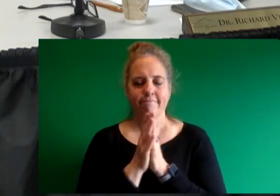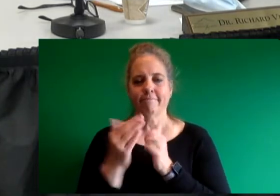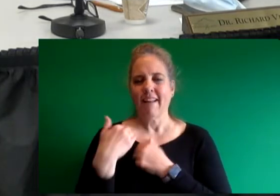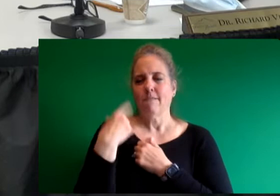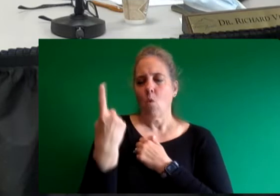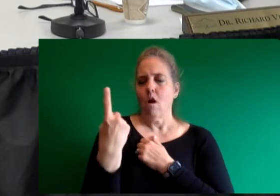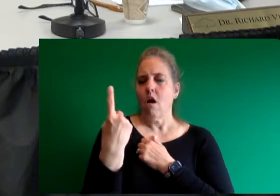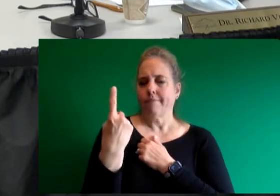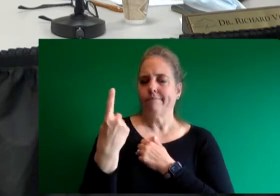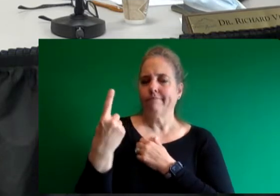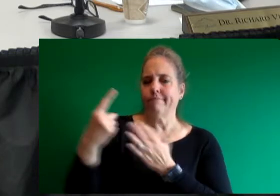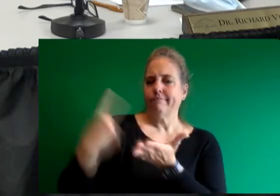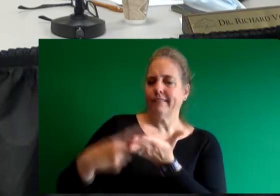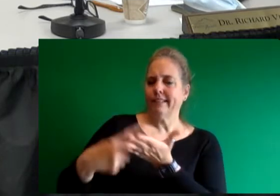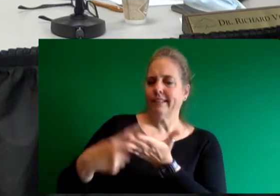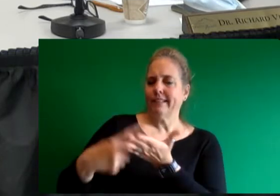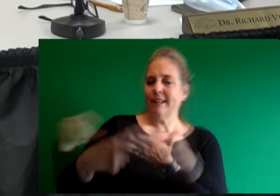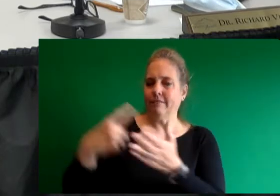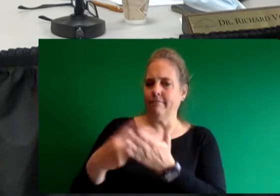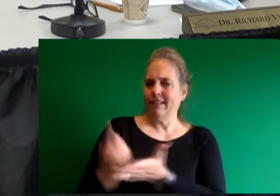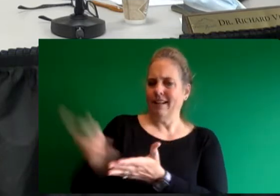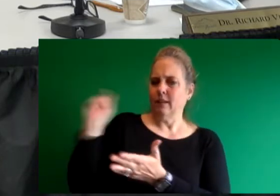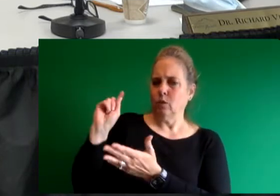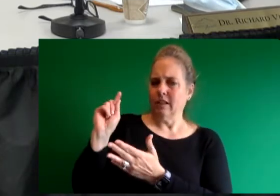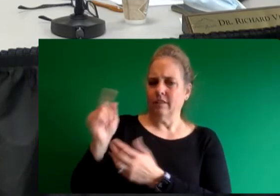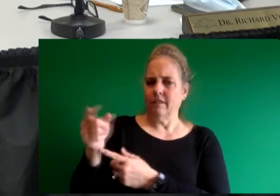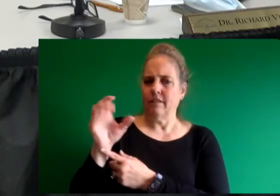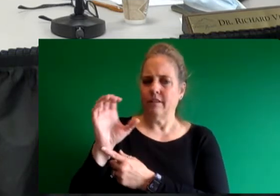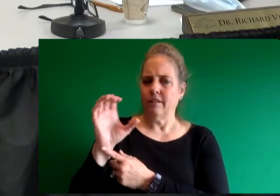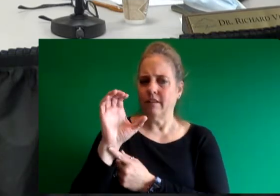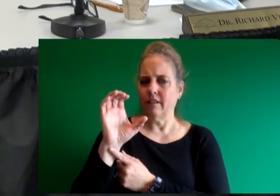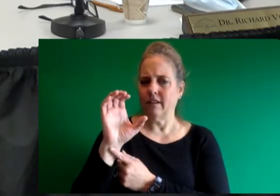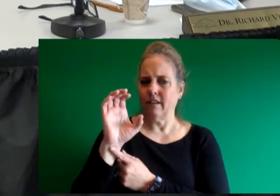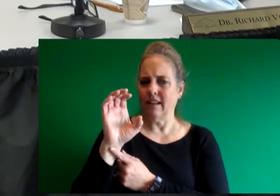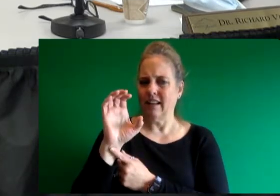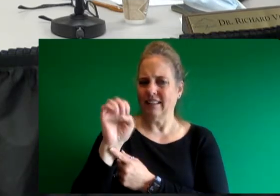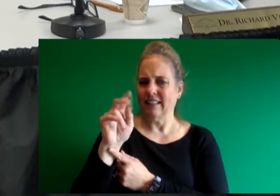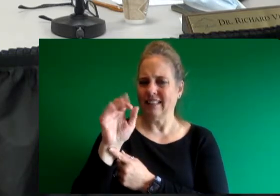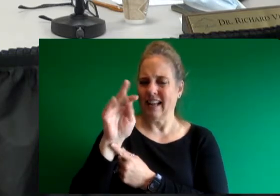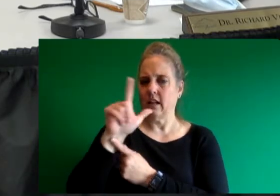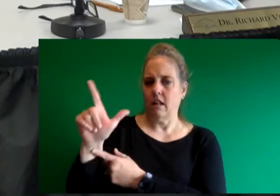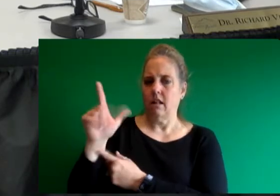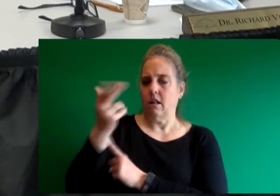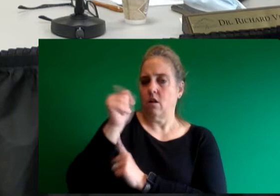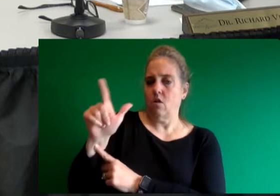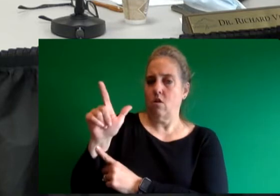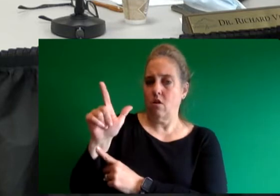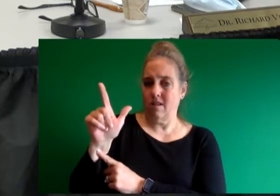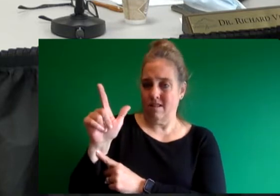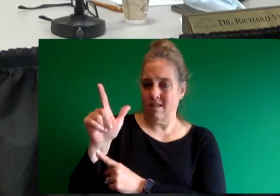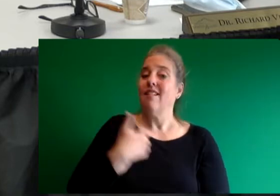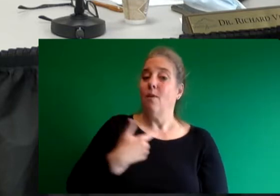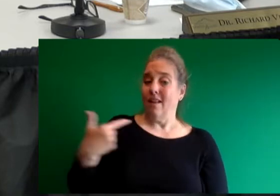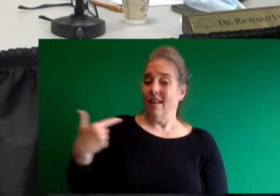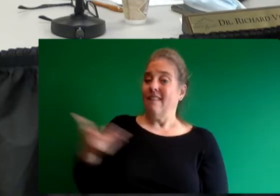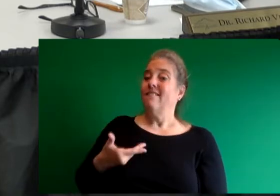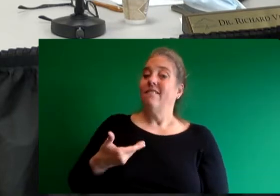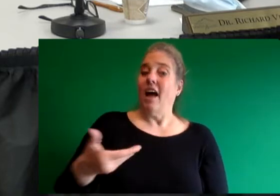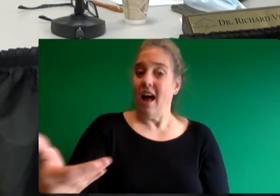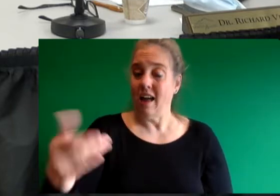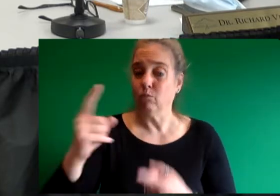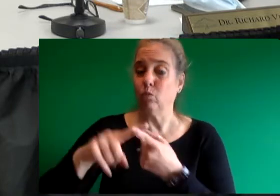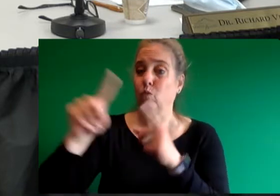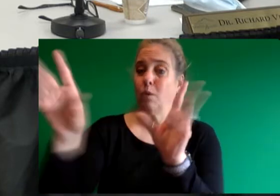held at Centennial Hall, and we were invited to it, but it got to be too big of a panel.